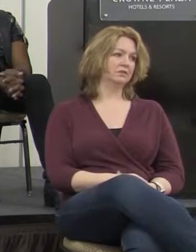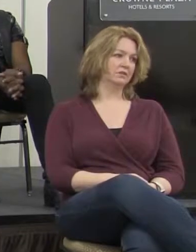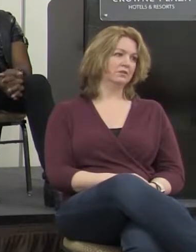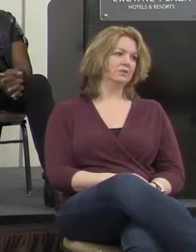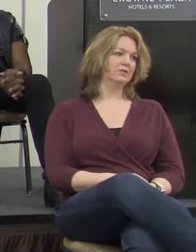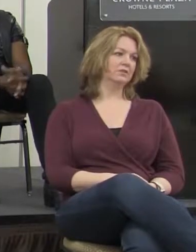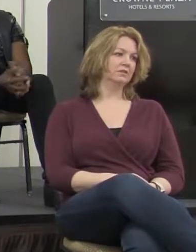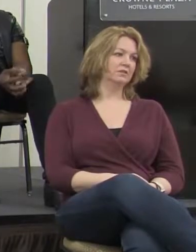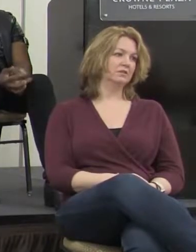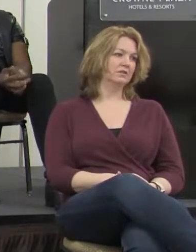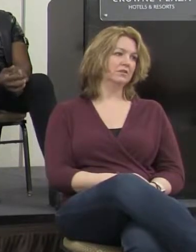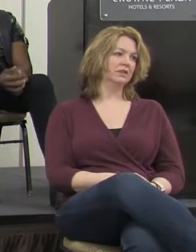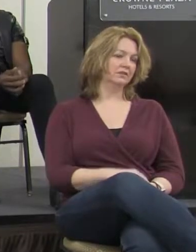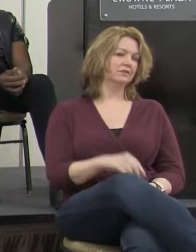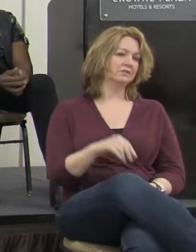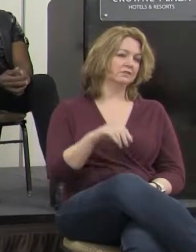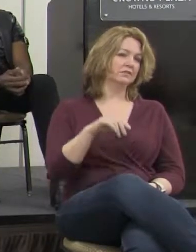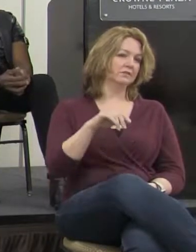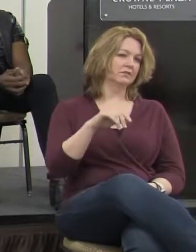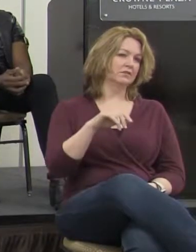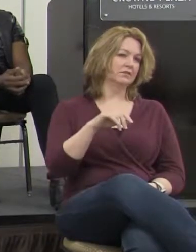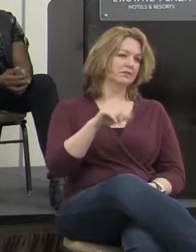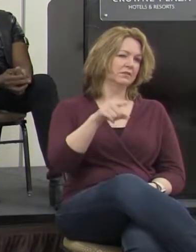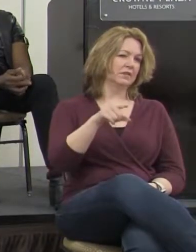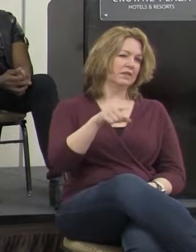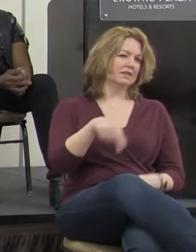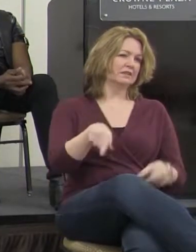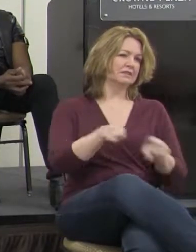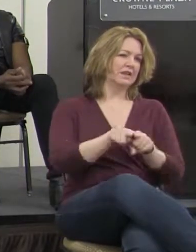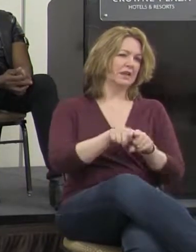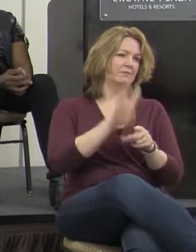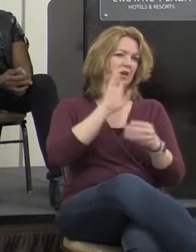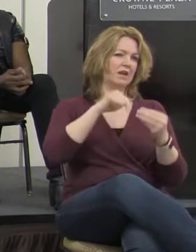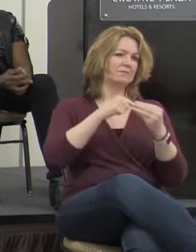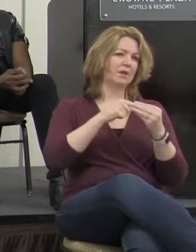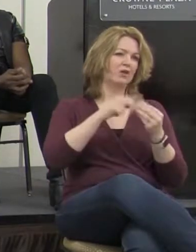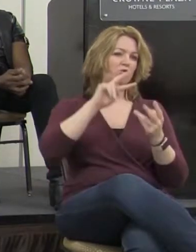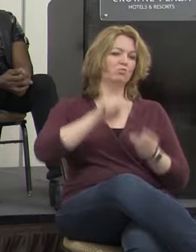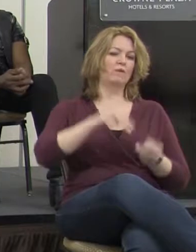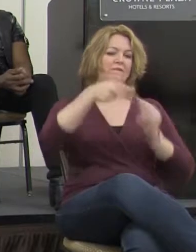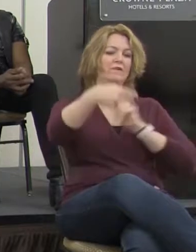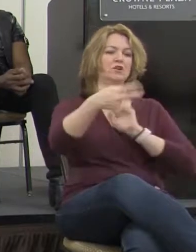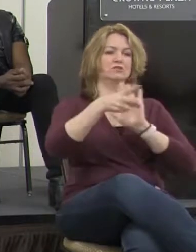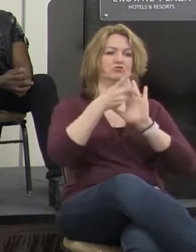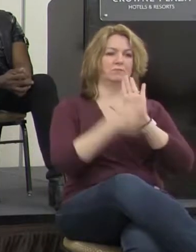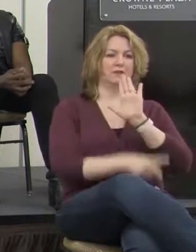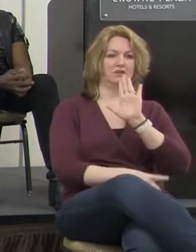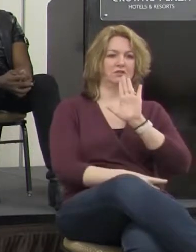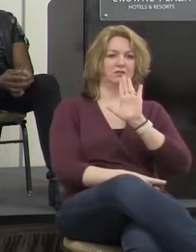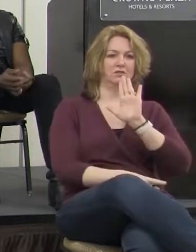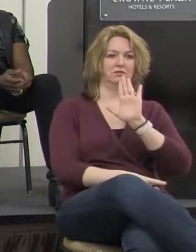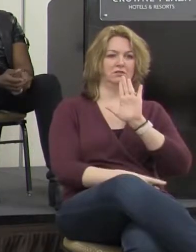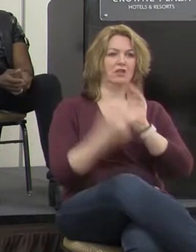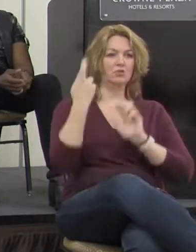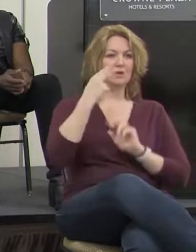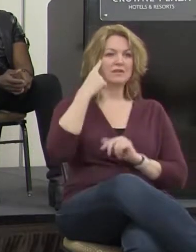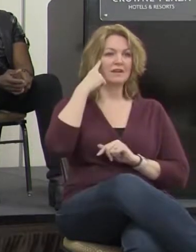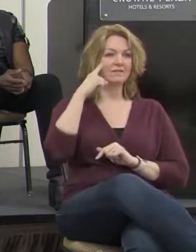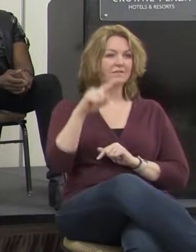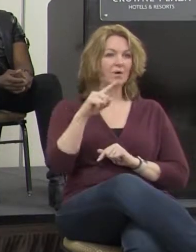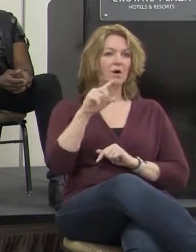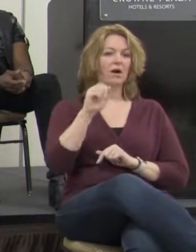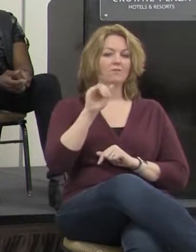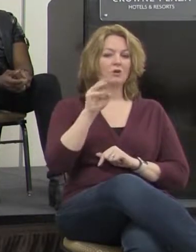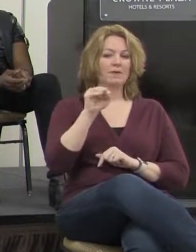This is really the same rhetoric that speaks about the first discrimination and the reason for affirmative action,